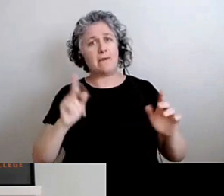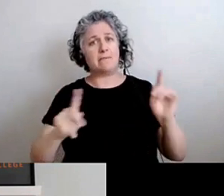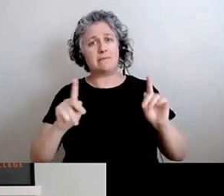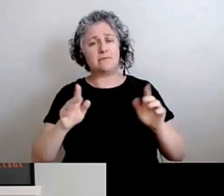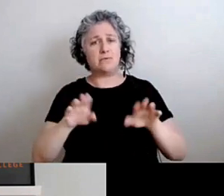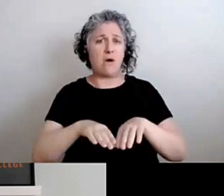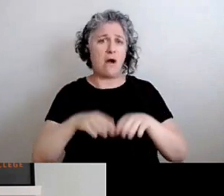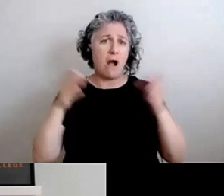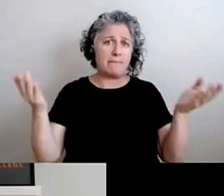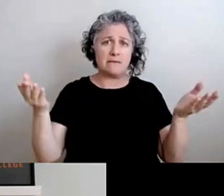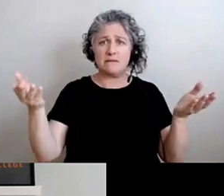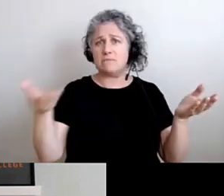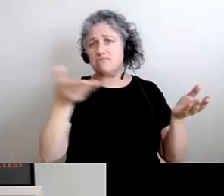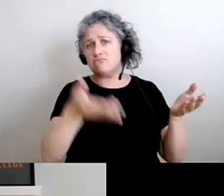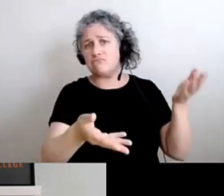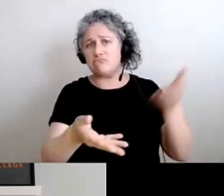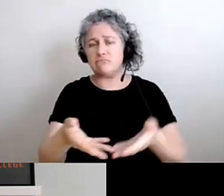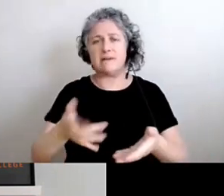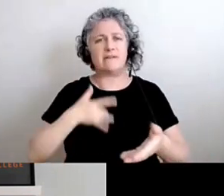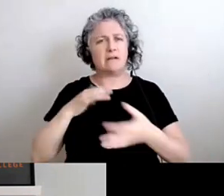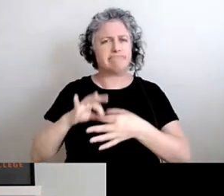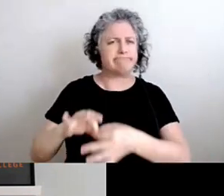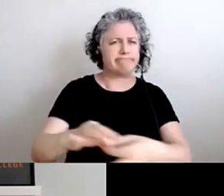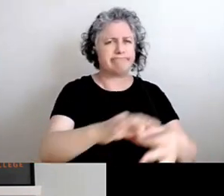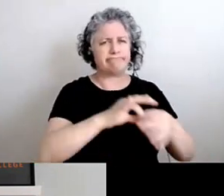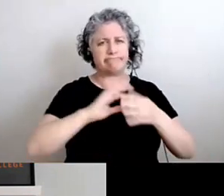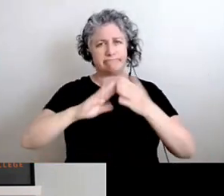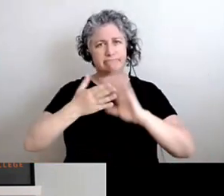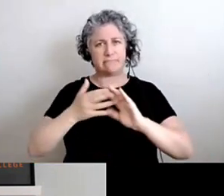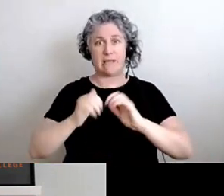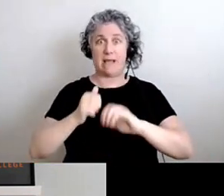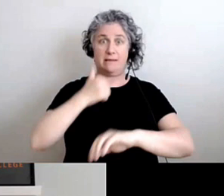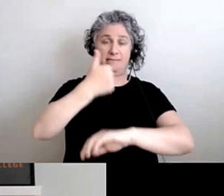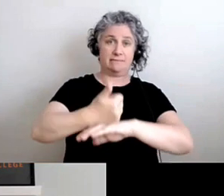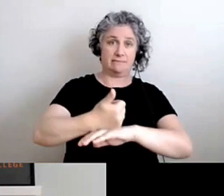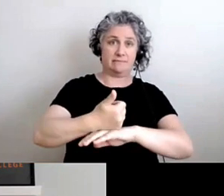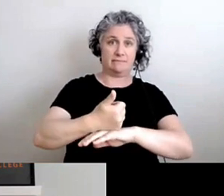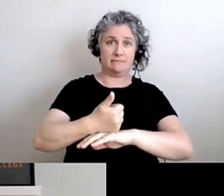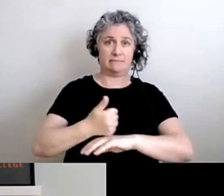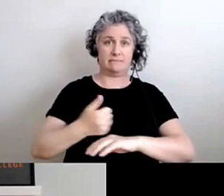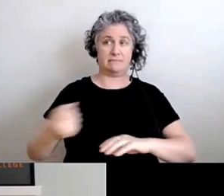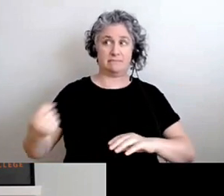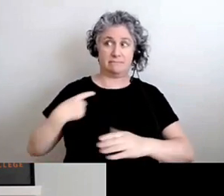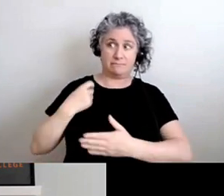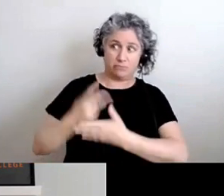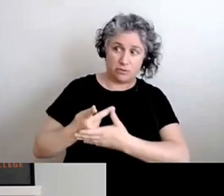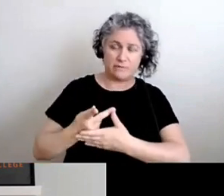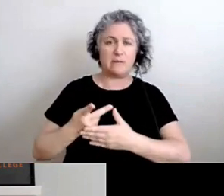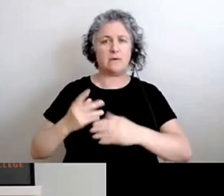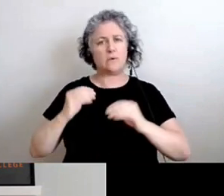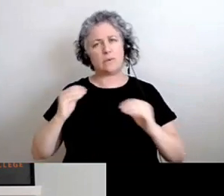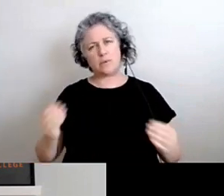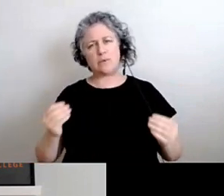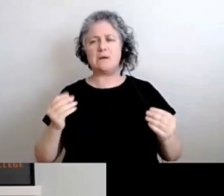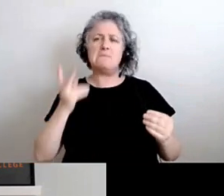open or feel like a community, right? By the way you're setting it up, in a way. Yeah. If I kind of had